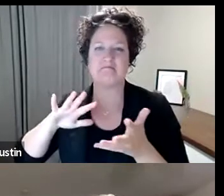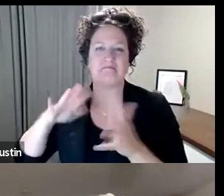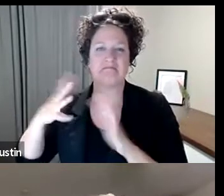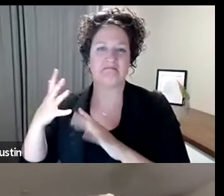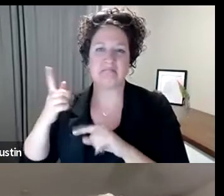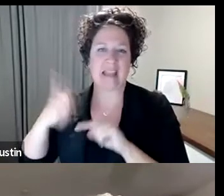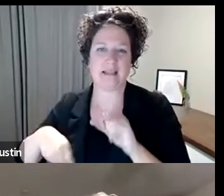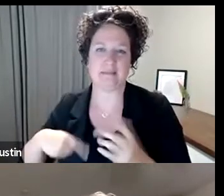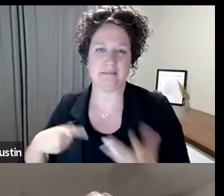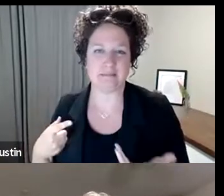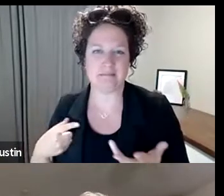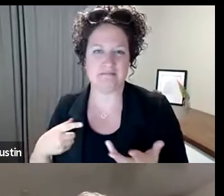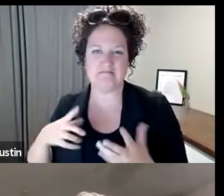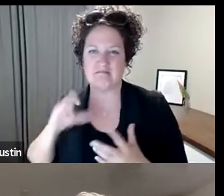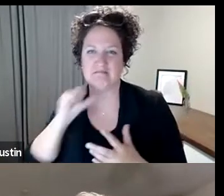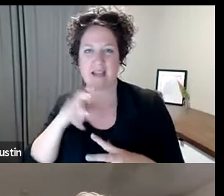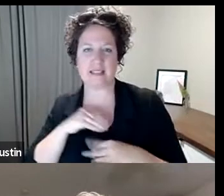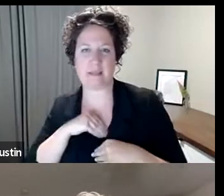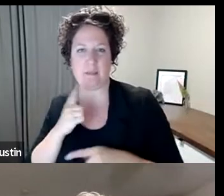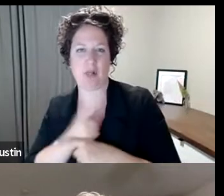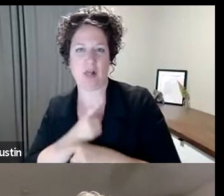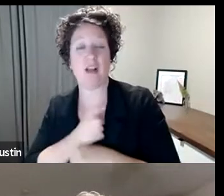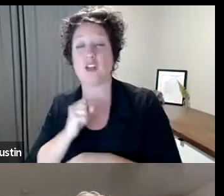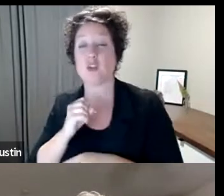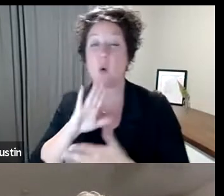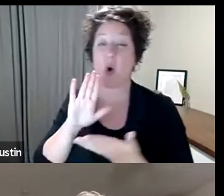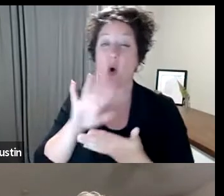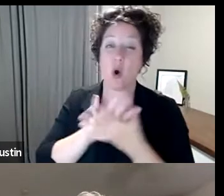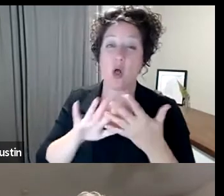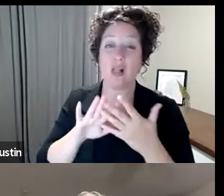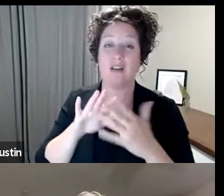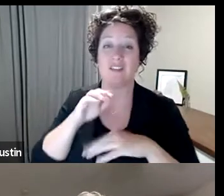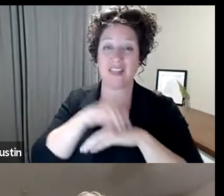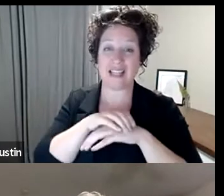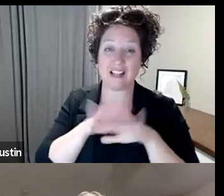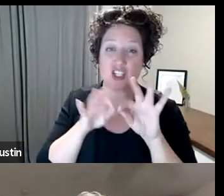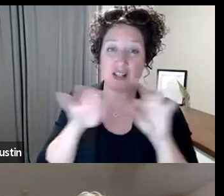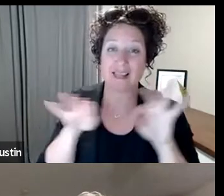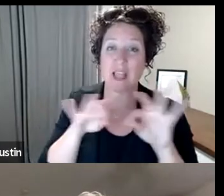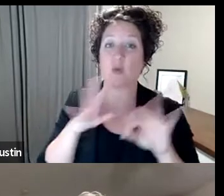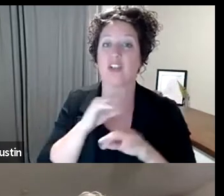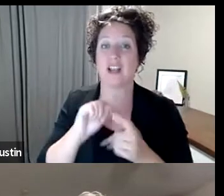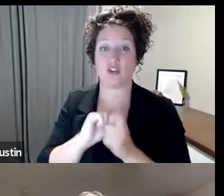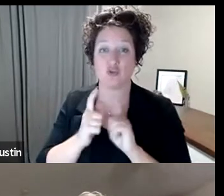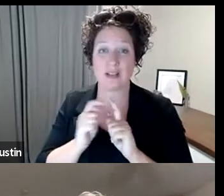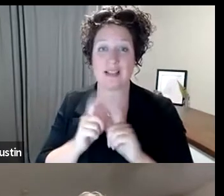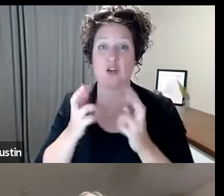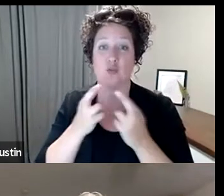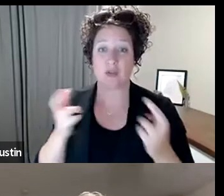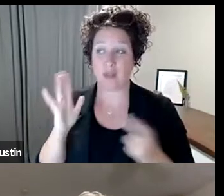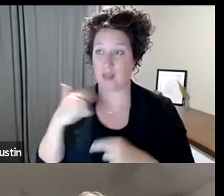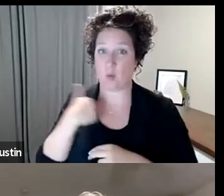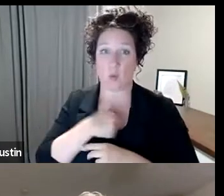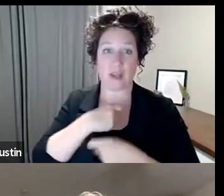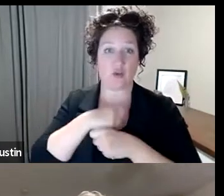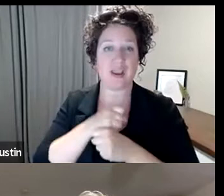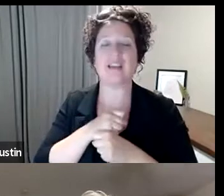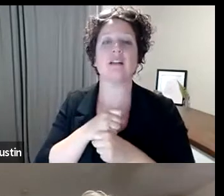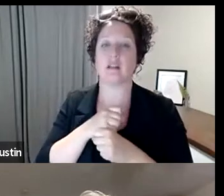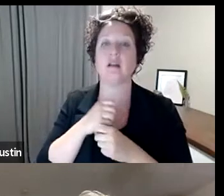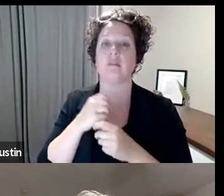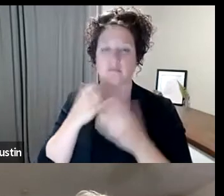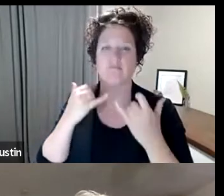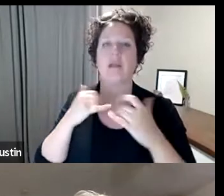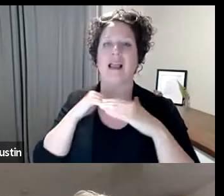unacceptable. And so all of the English language and translated resources we create here in this program at the division are presently